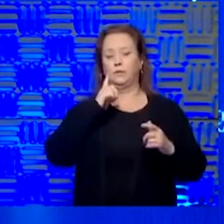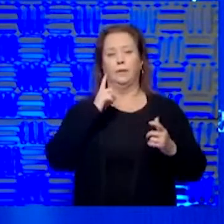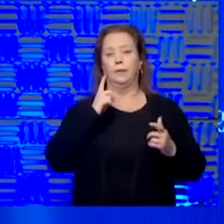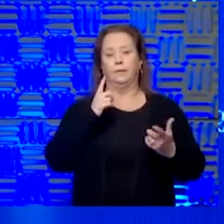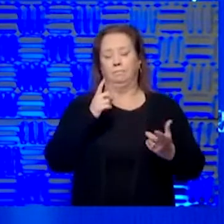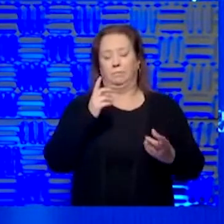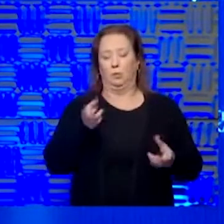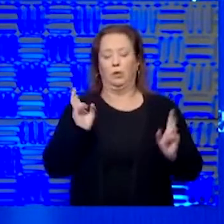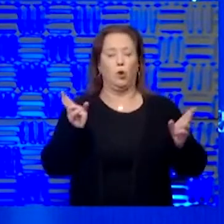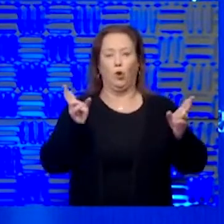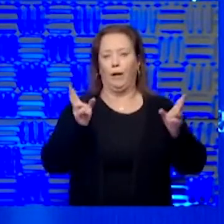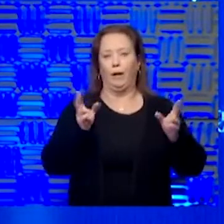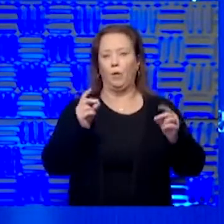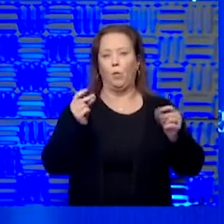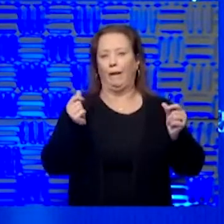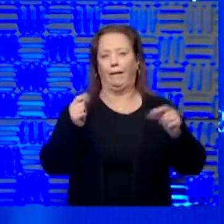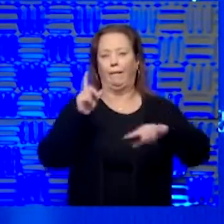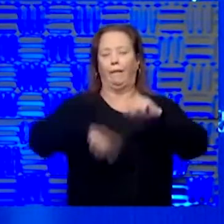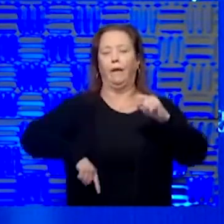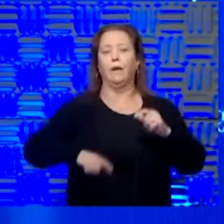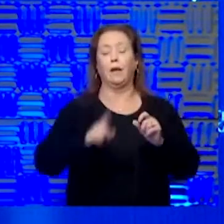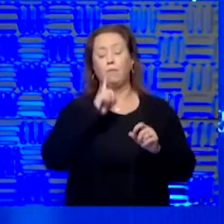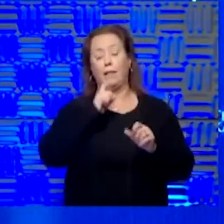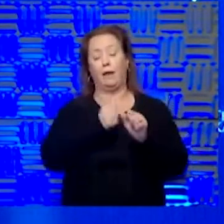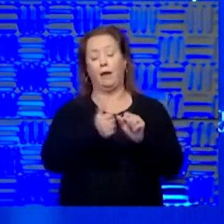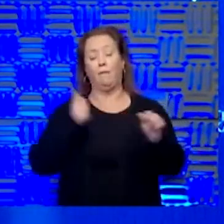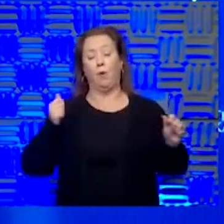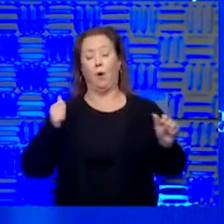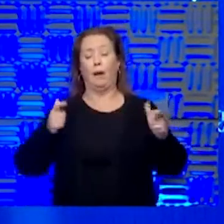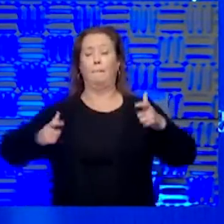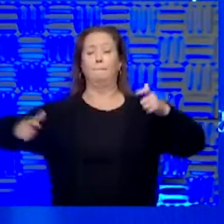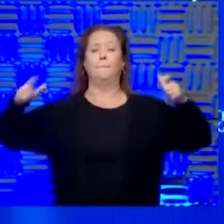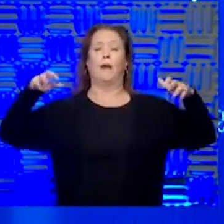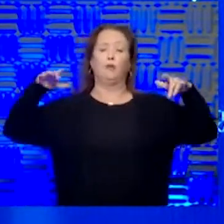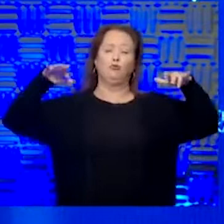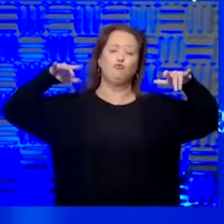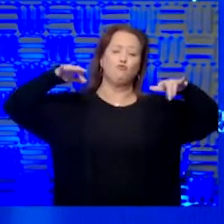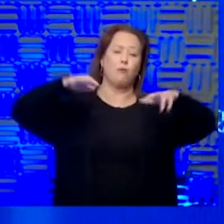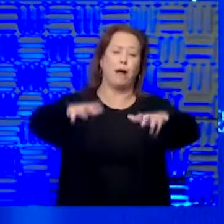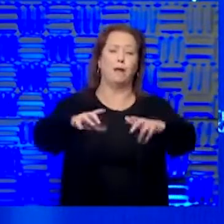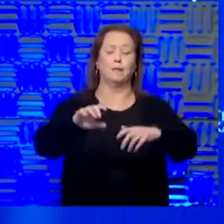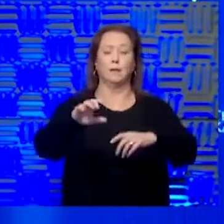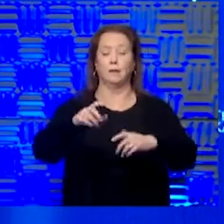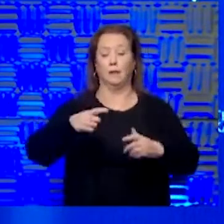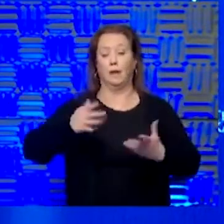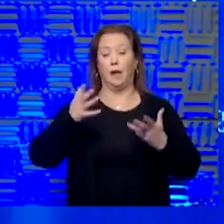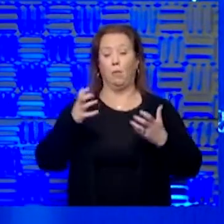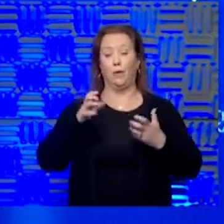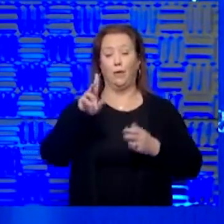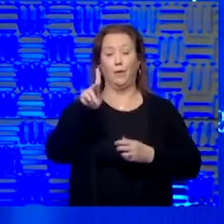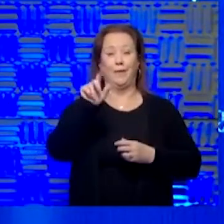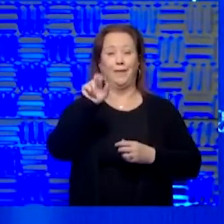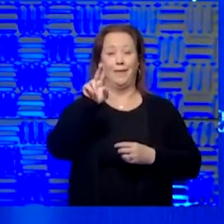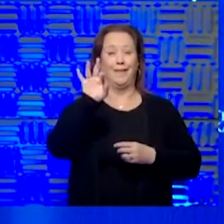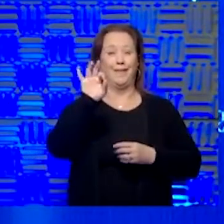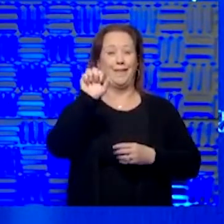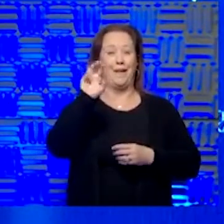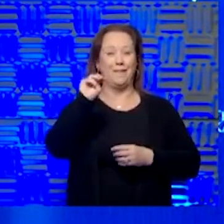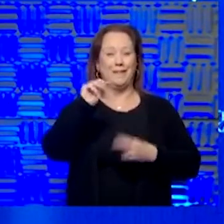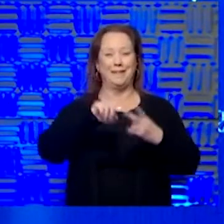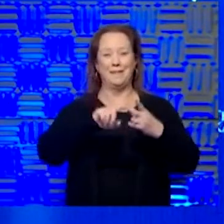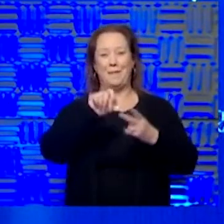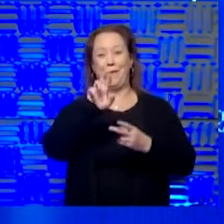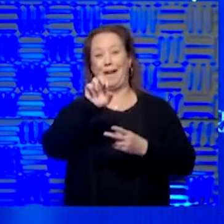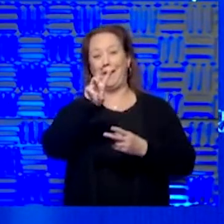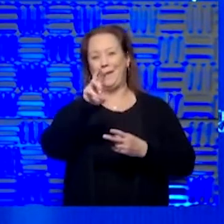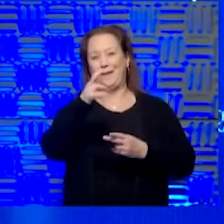abandon. Yeah. So, and then you have to avoid really large public gatherings like where I want to go, Kauffman Stadium or Arrowhead Stadium